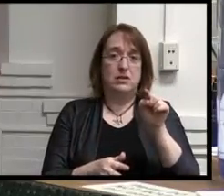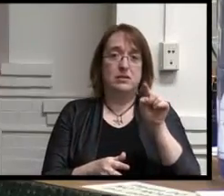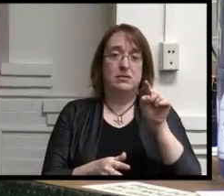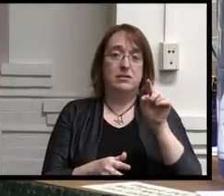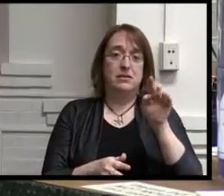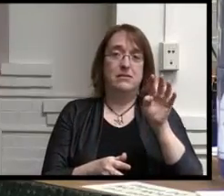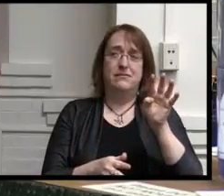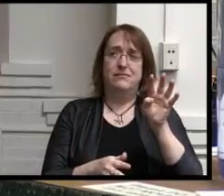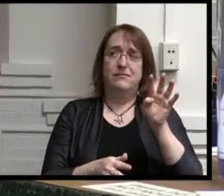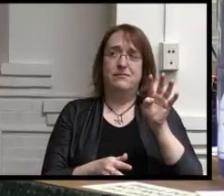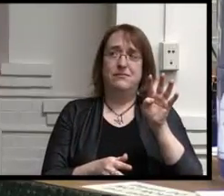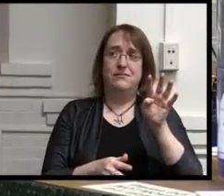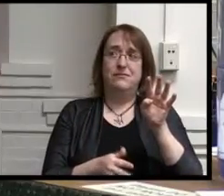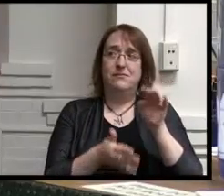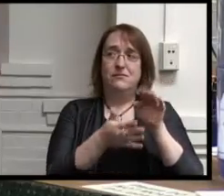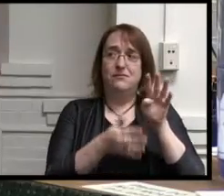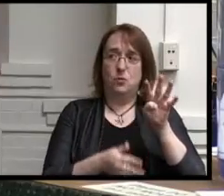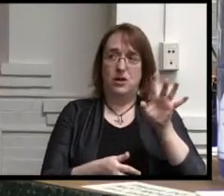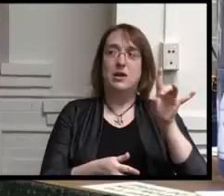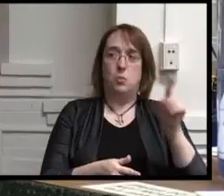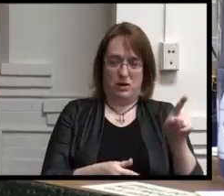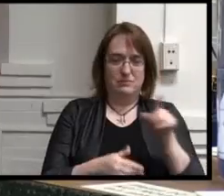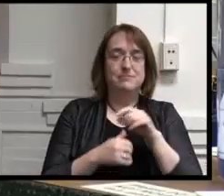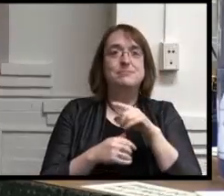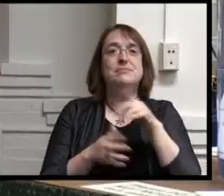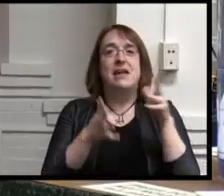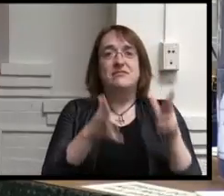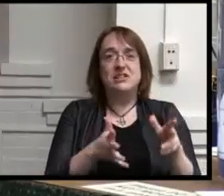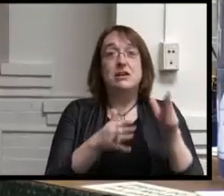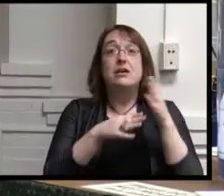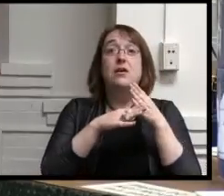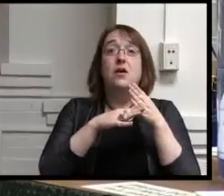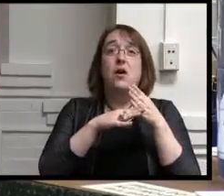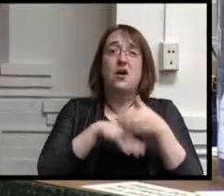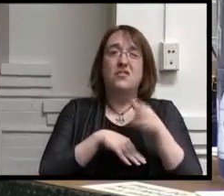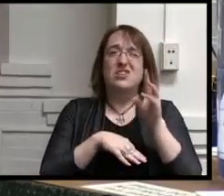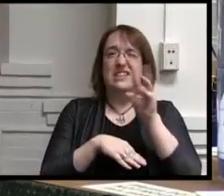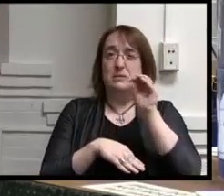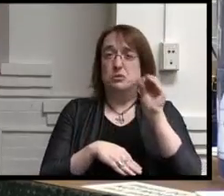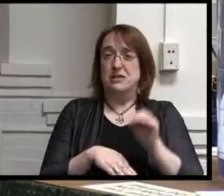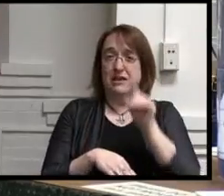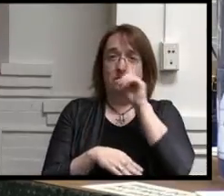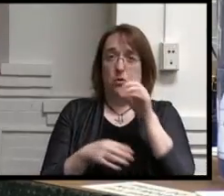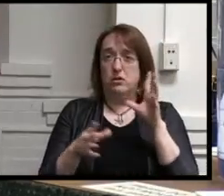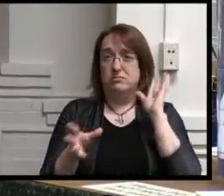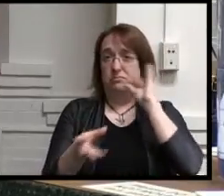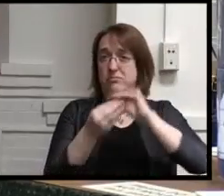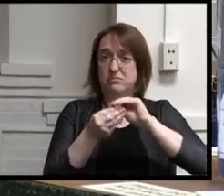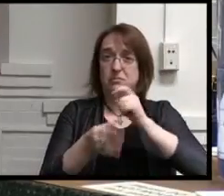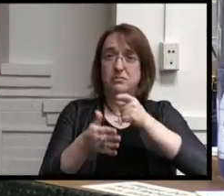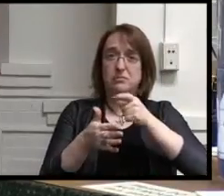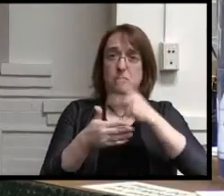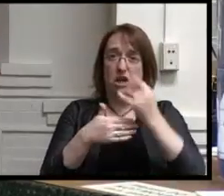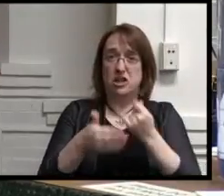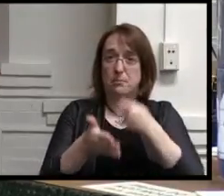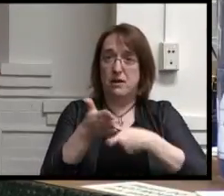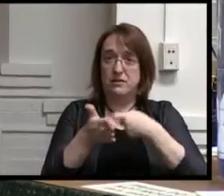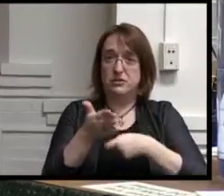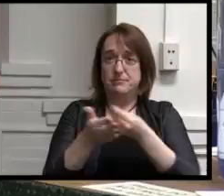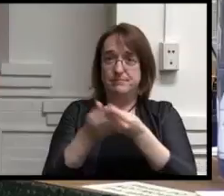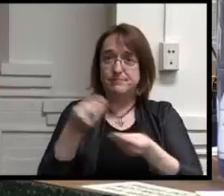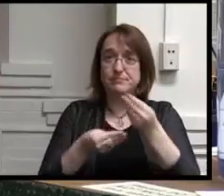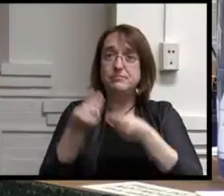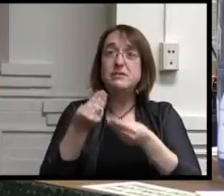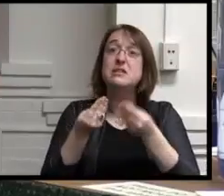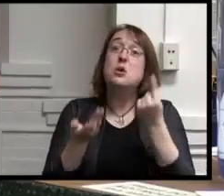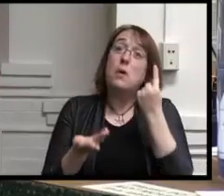$781,450 left in contingency, which is over 6% of the total project budget. So we think we're being careful and cautious